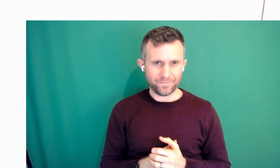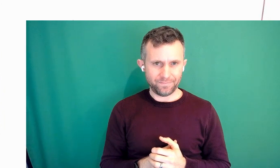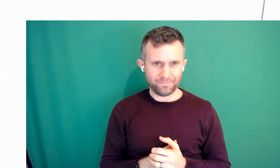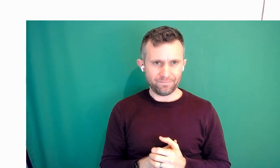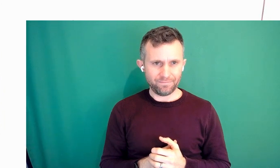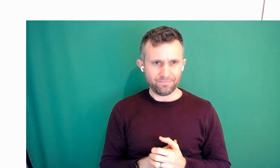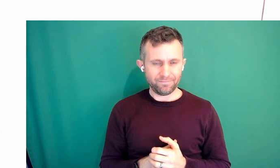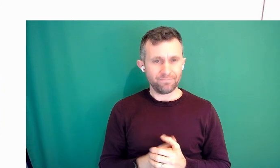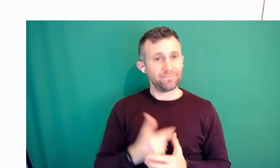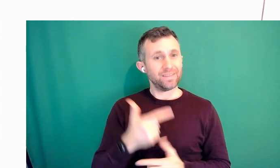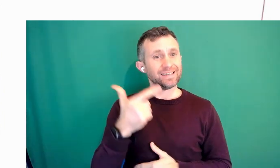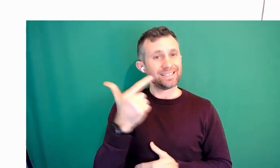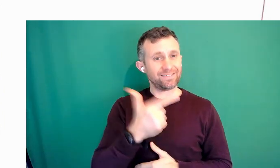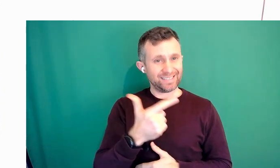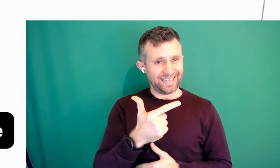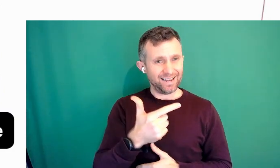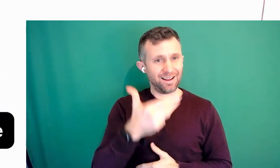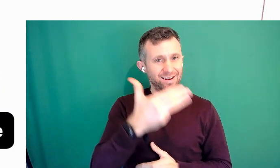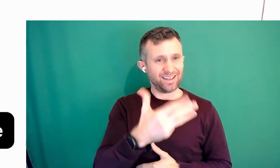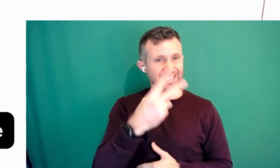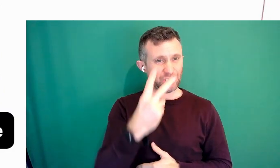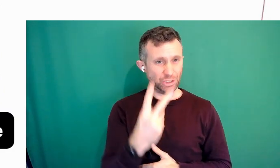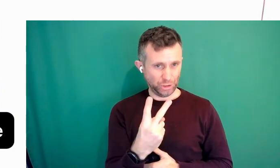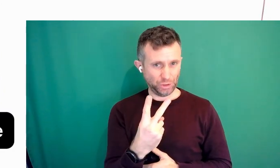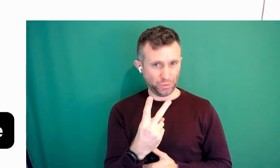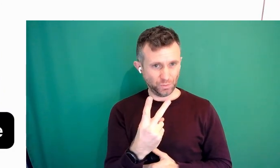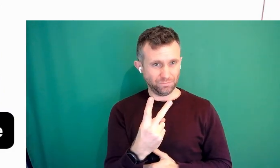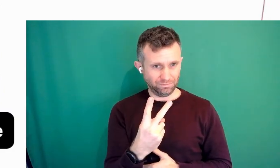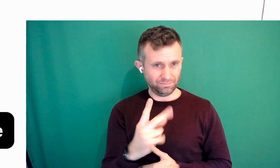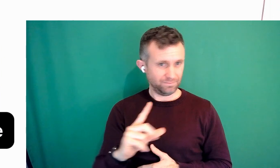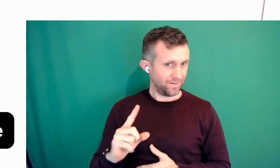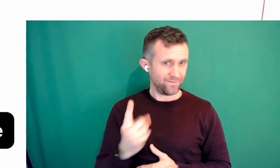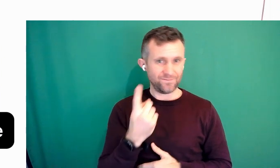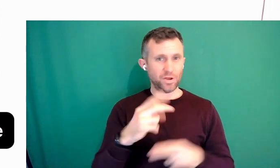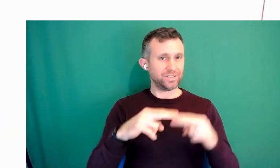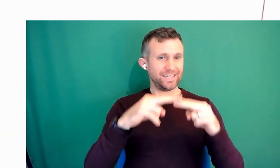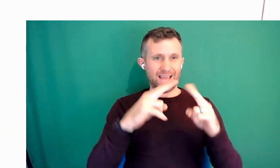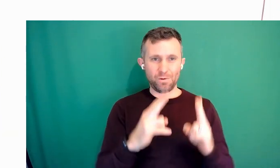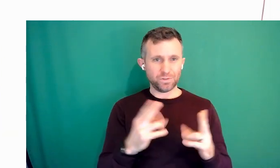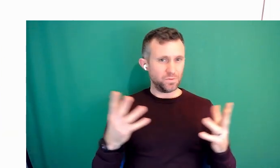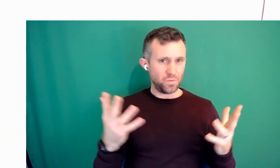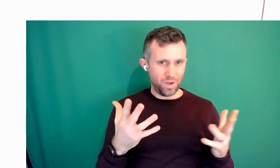in Ealing, which is now open as another museum to Soane.